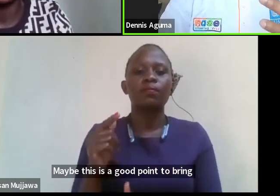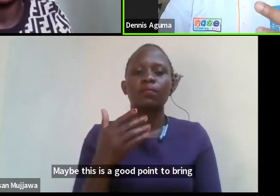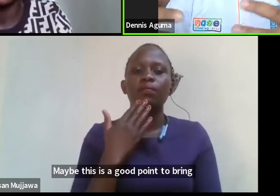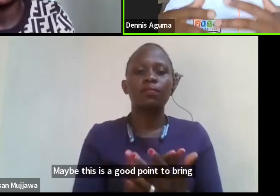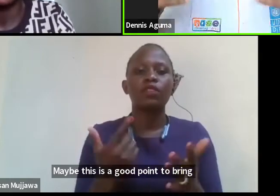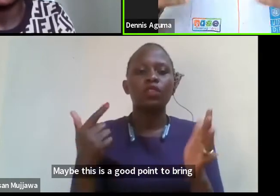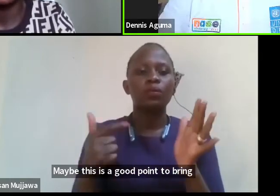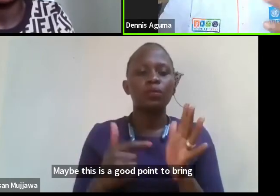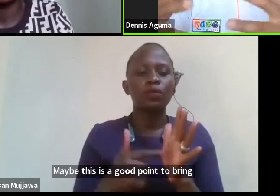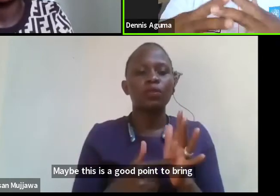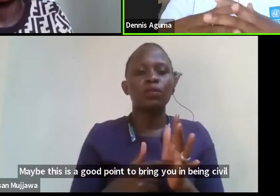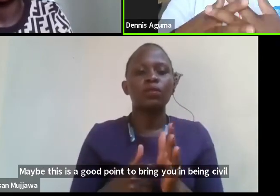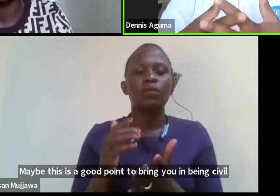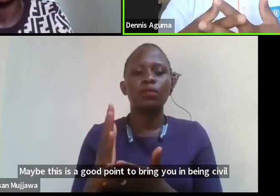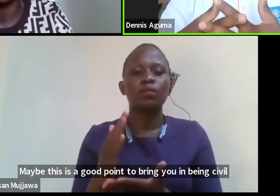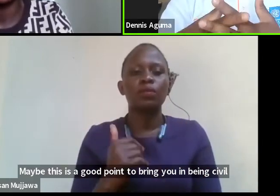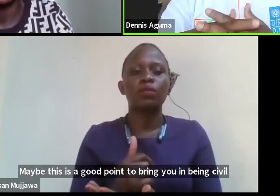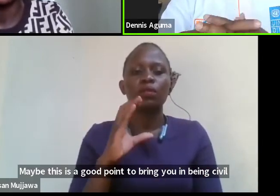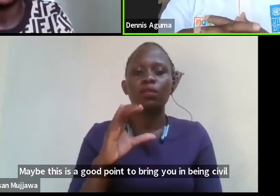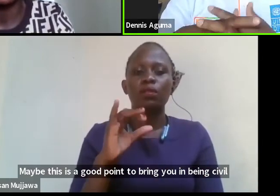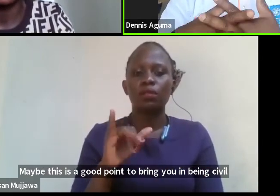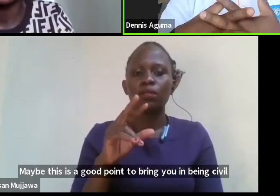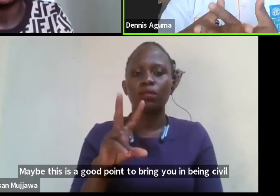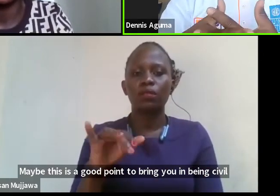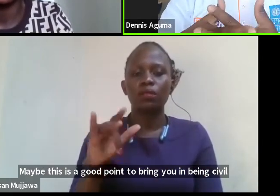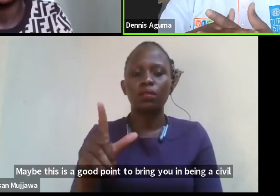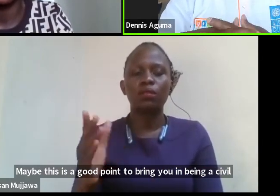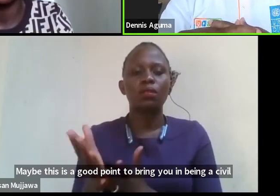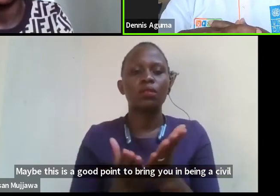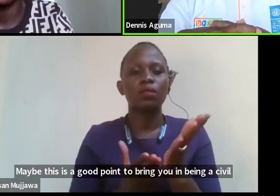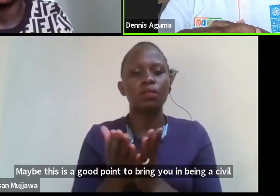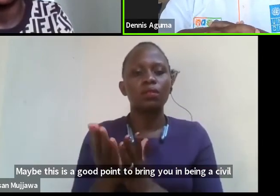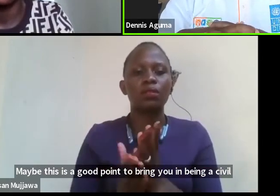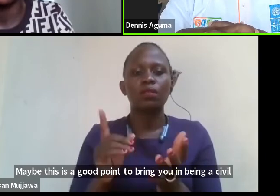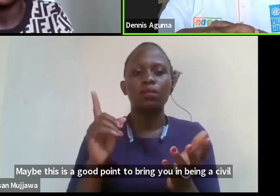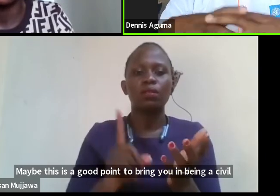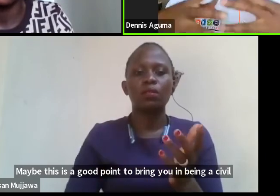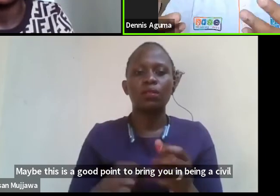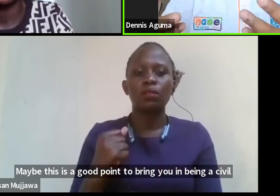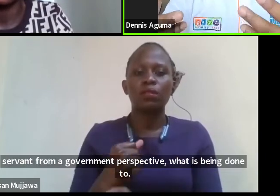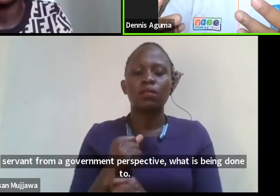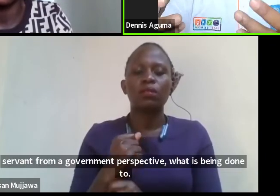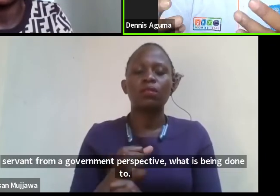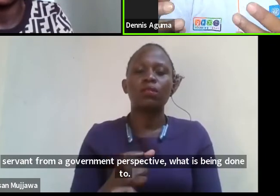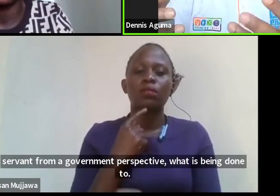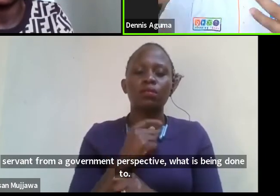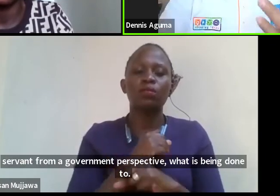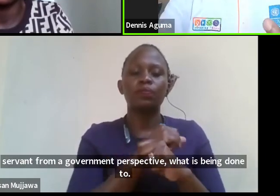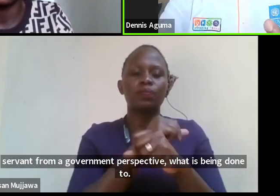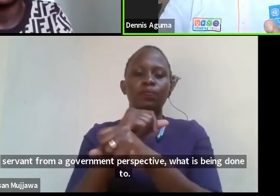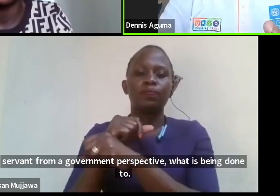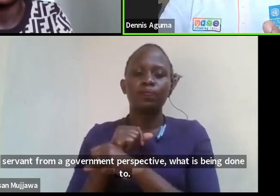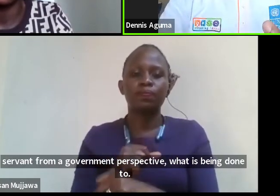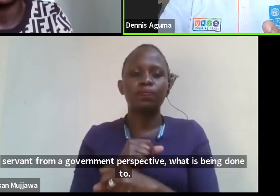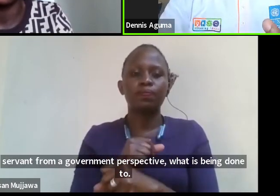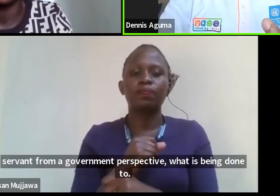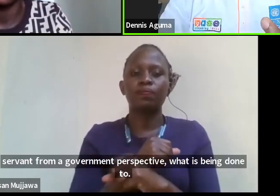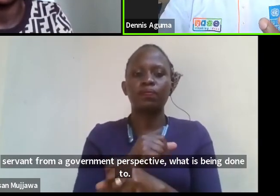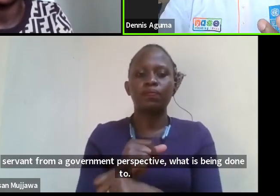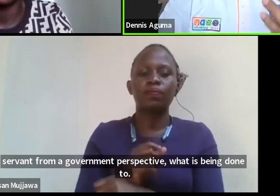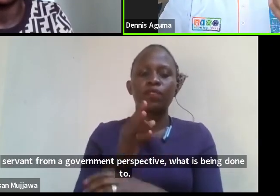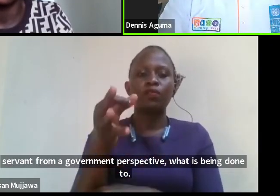a civil servant from a government perspective. What is being done to protect the plight of these individuals